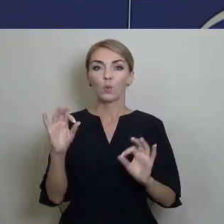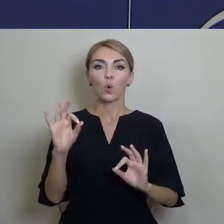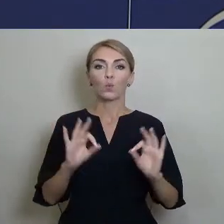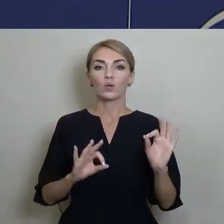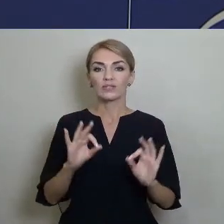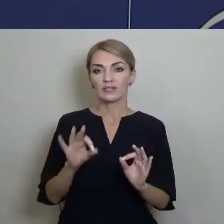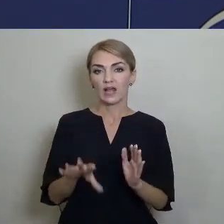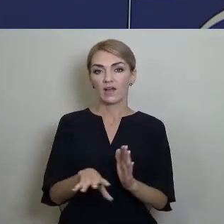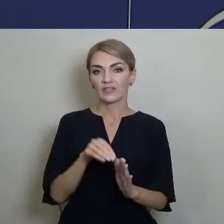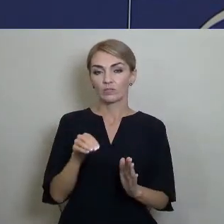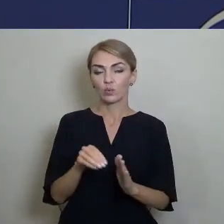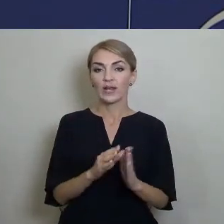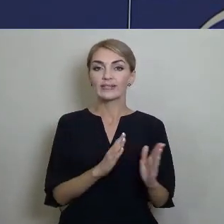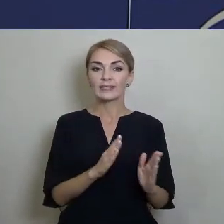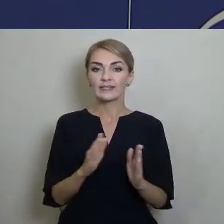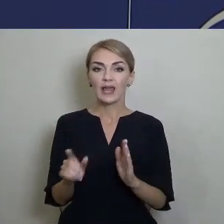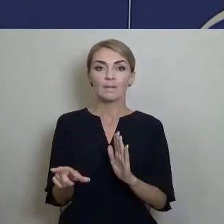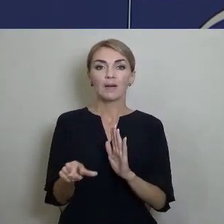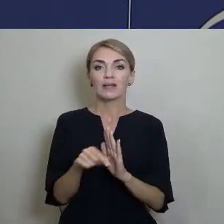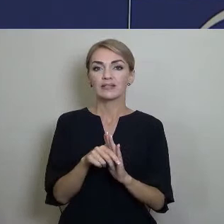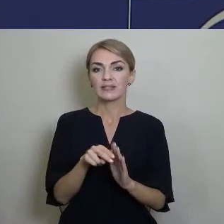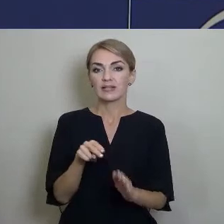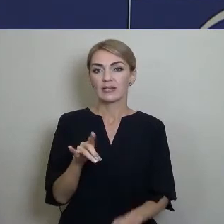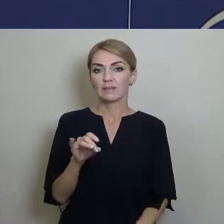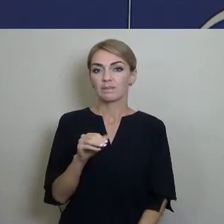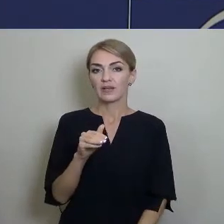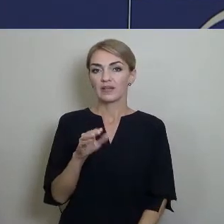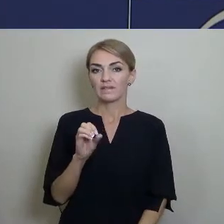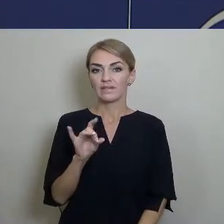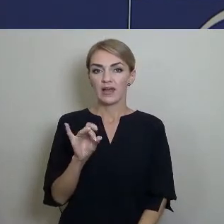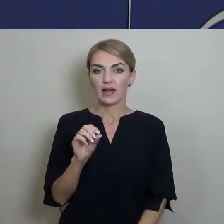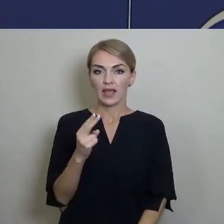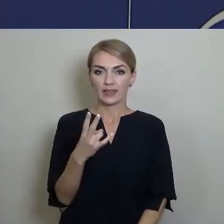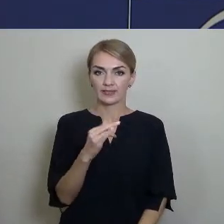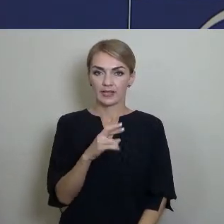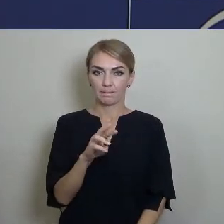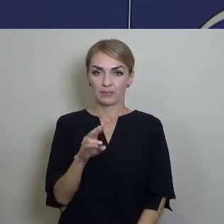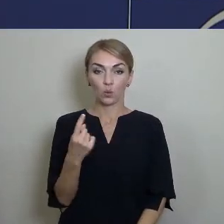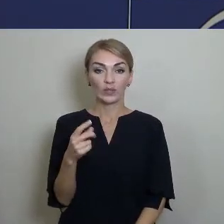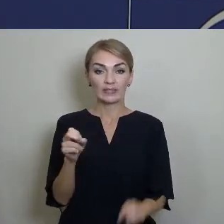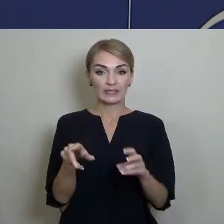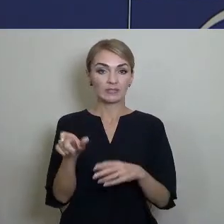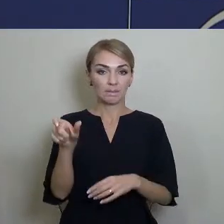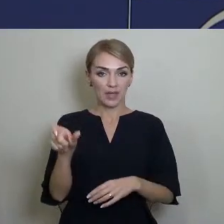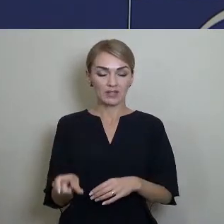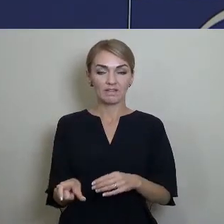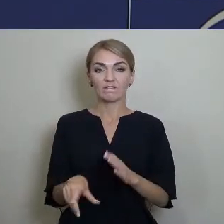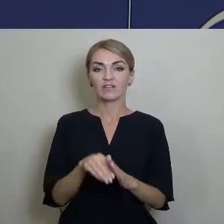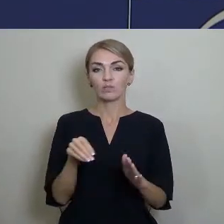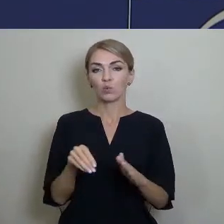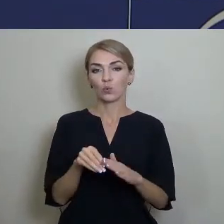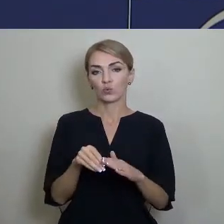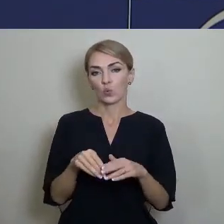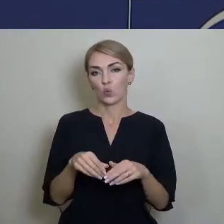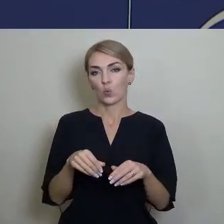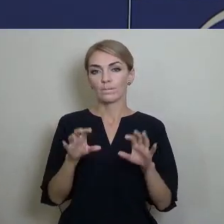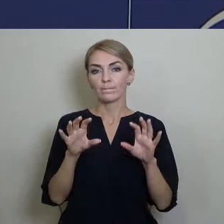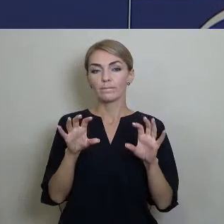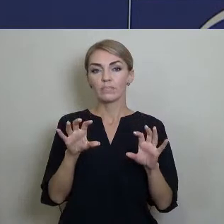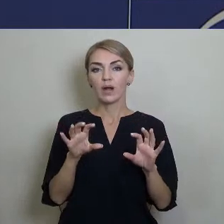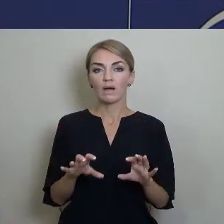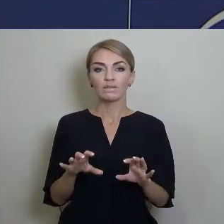are using the term of the proportional electoral system with the preferences, and this is a very